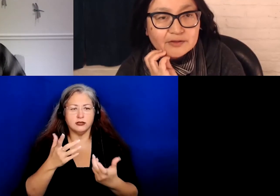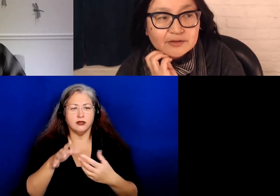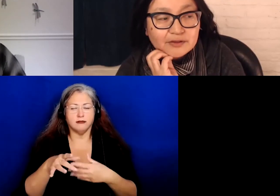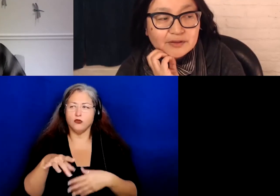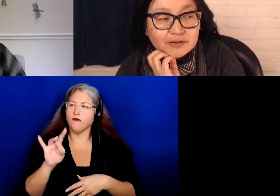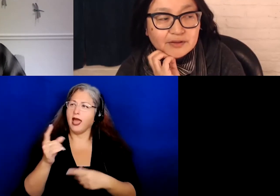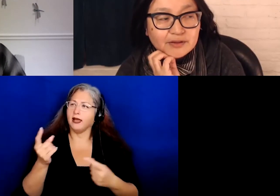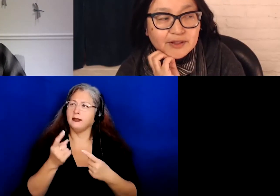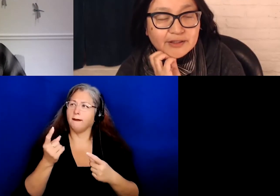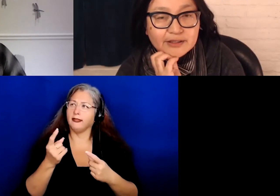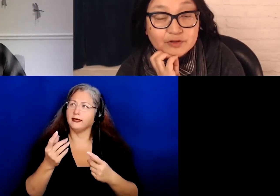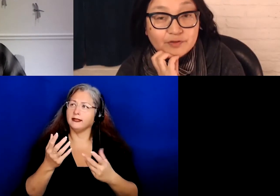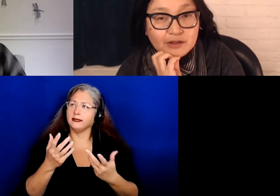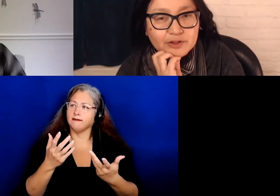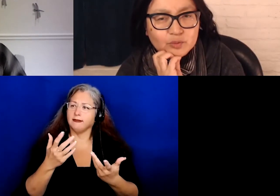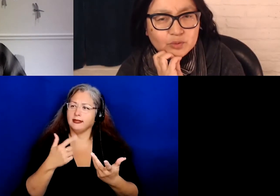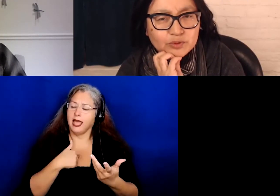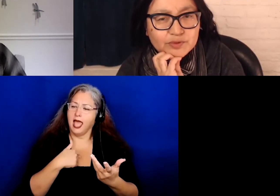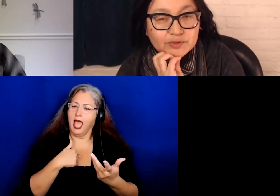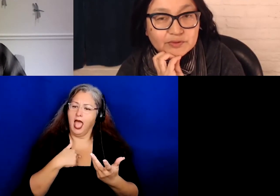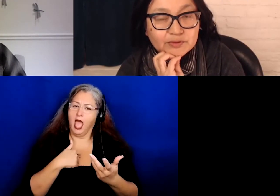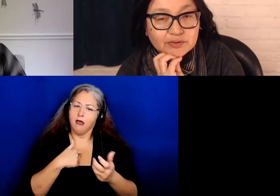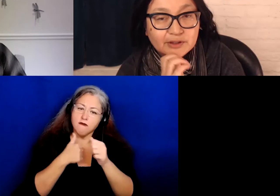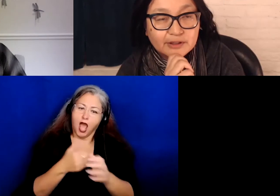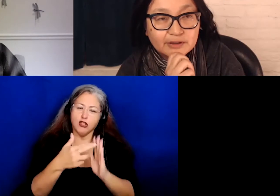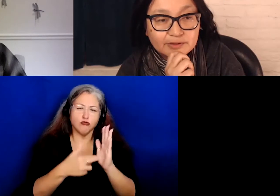that I didn't have to follow any rules.